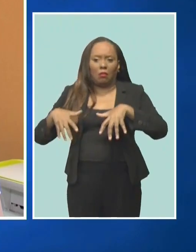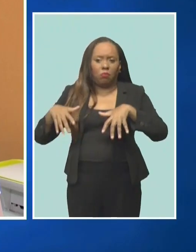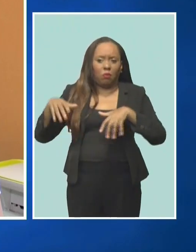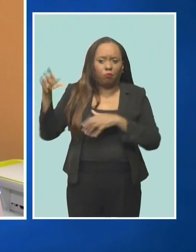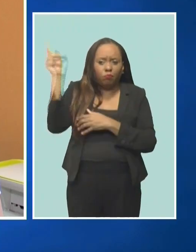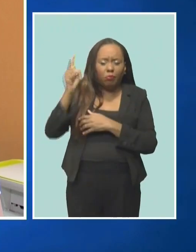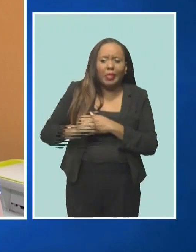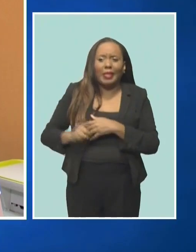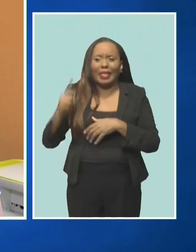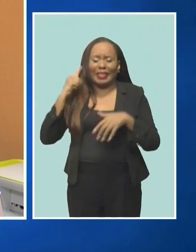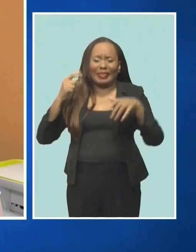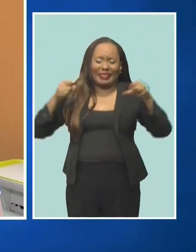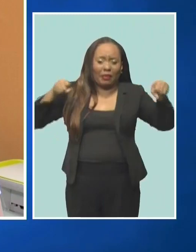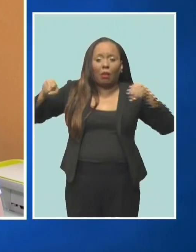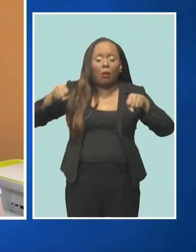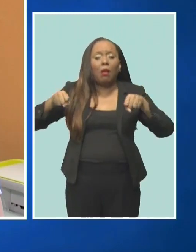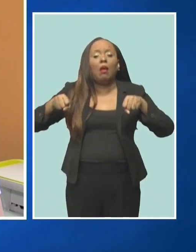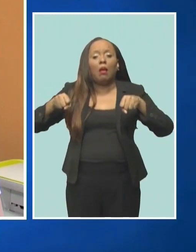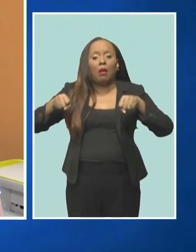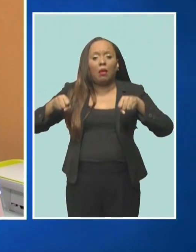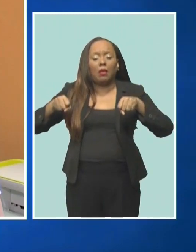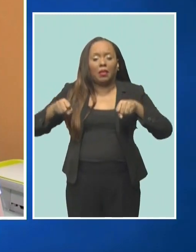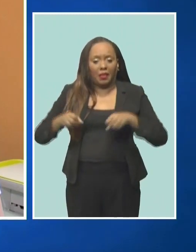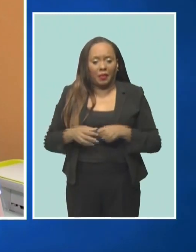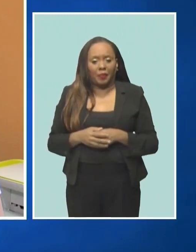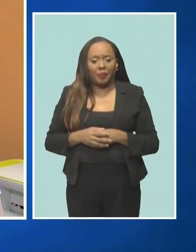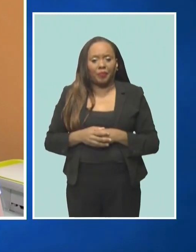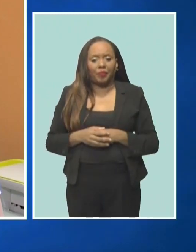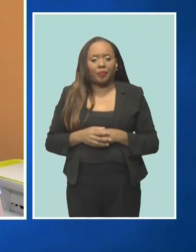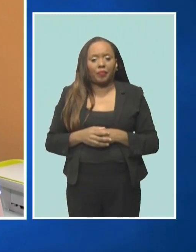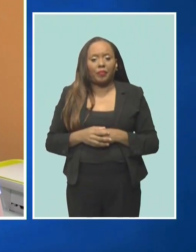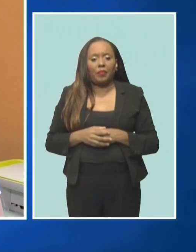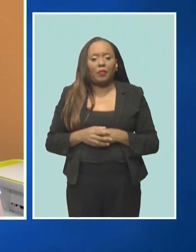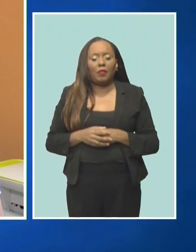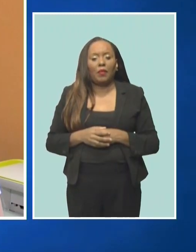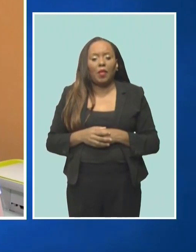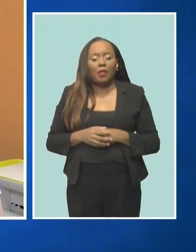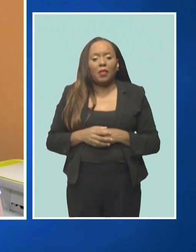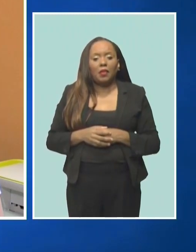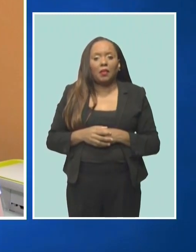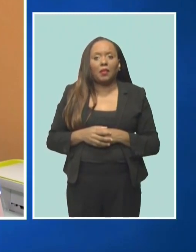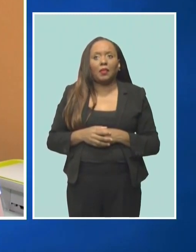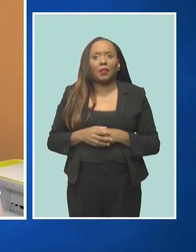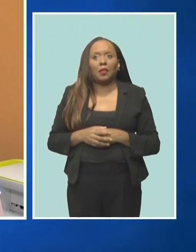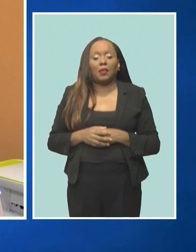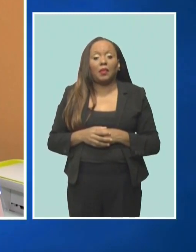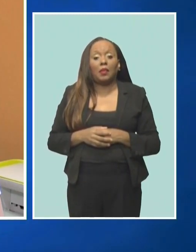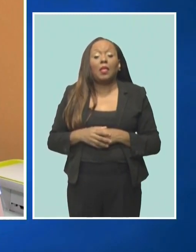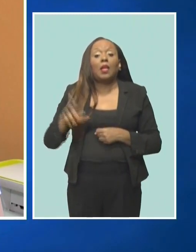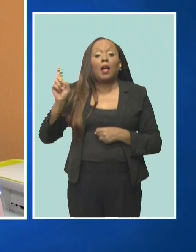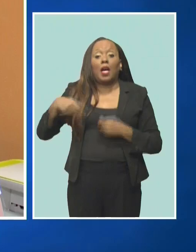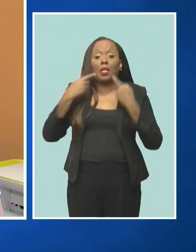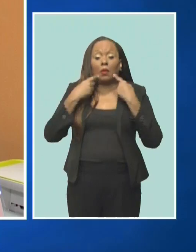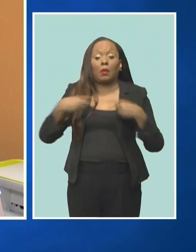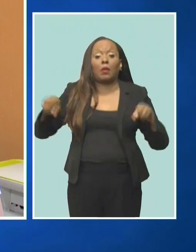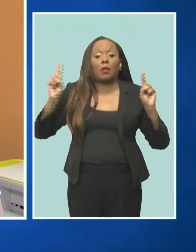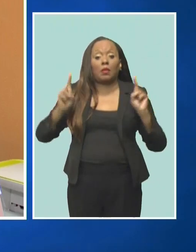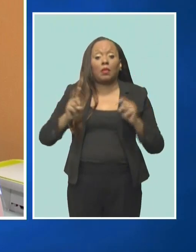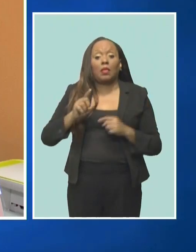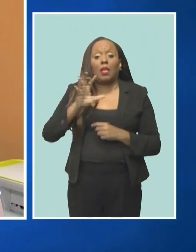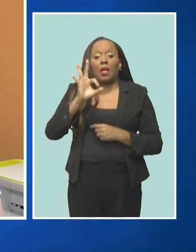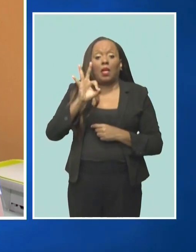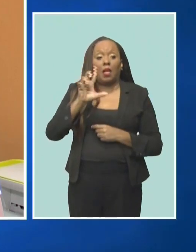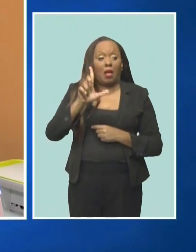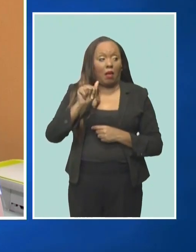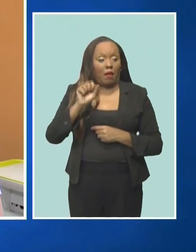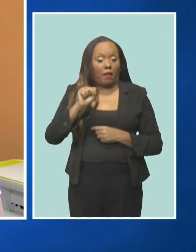and thunder that those were experienced. As a matter of fact, it came to a point where we had the issue of flash flood watch and then a severe thunderstorm watch